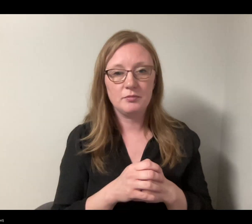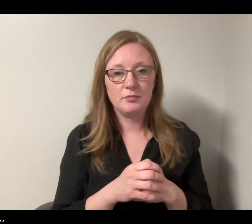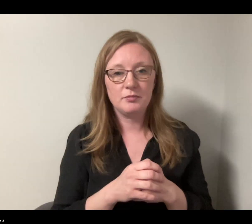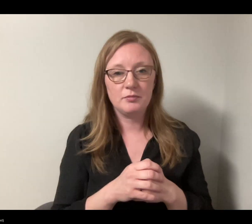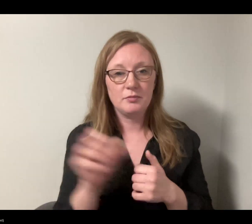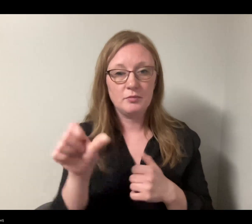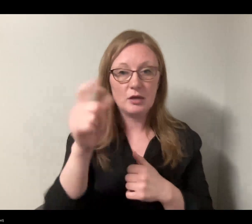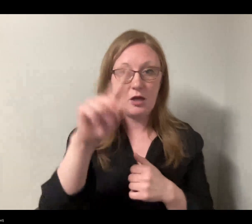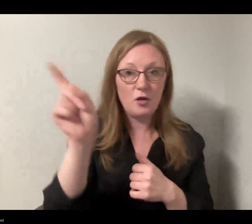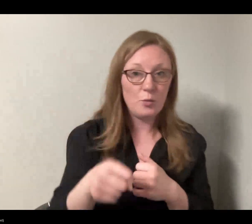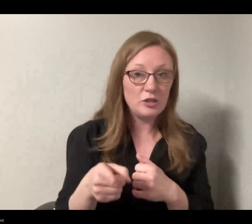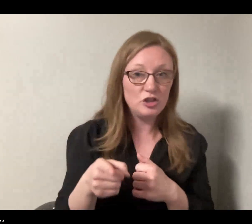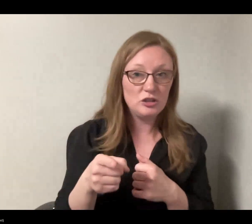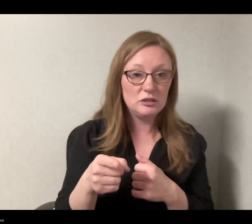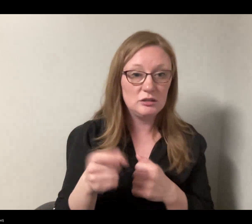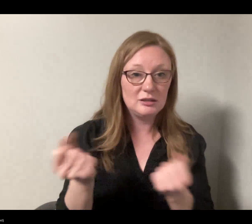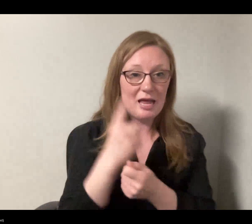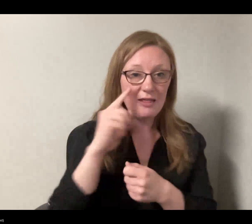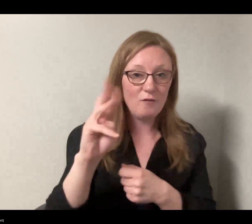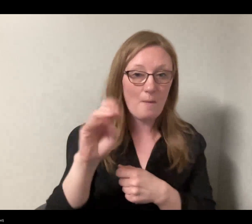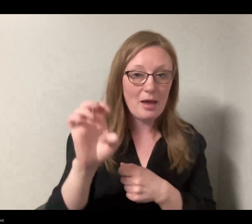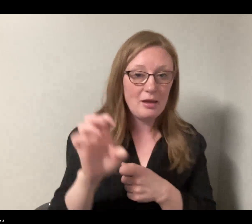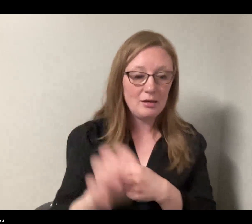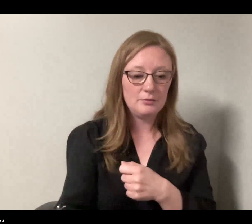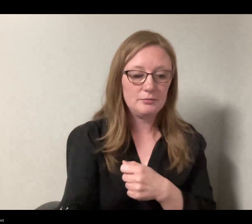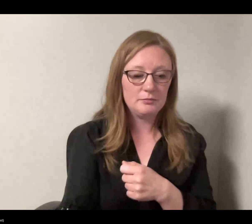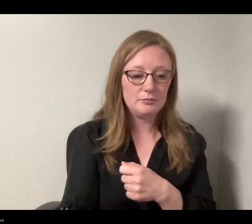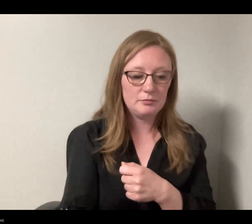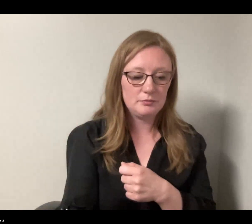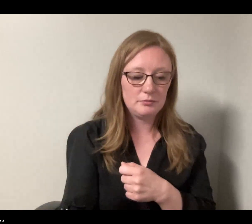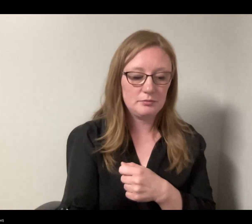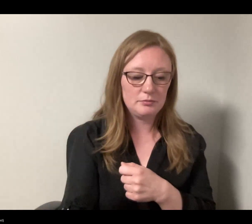Other questions for Mike?